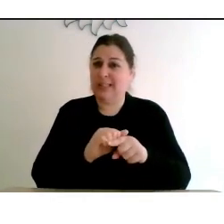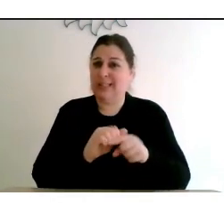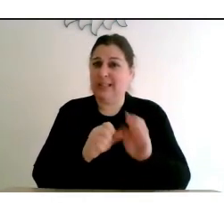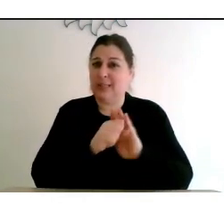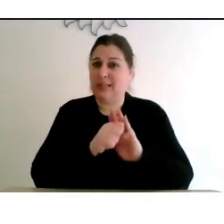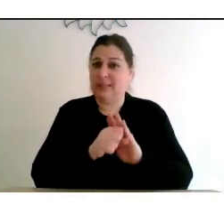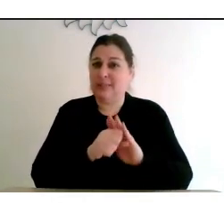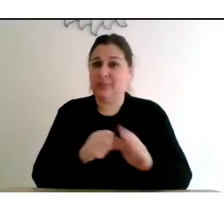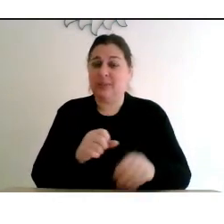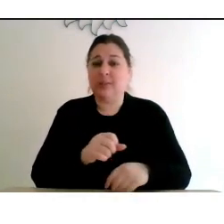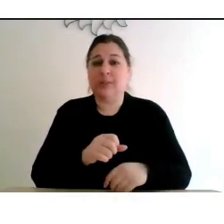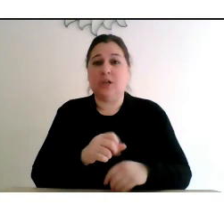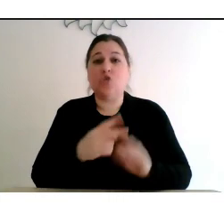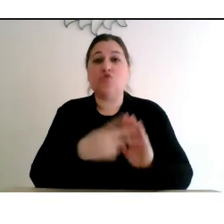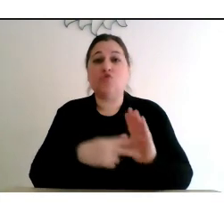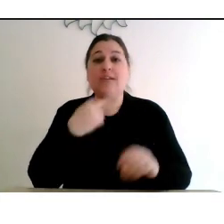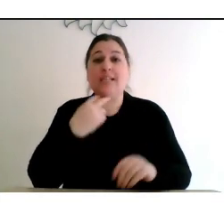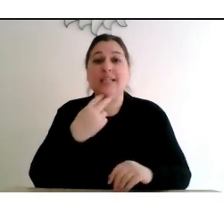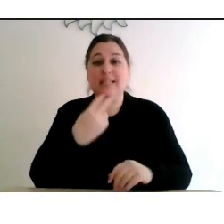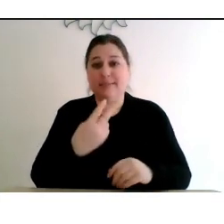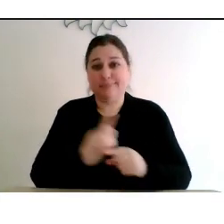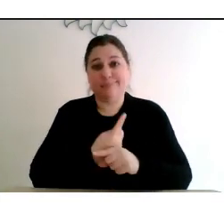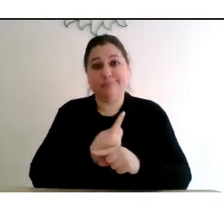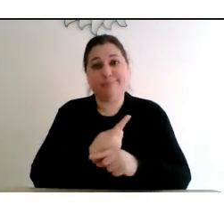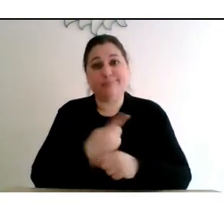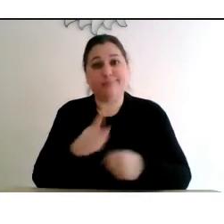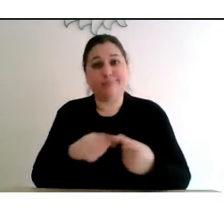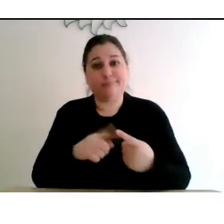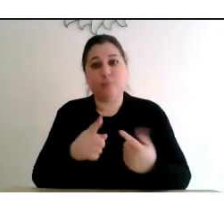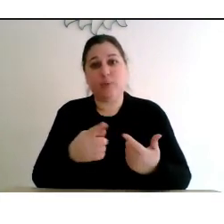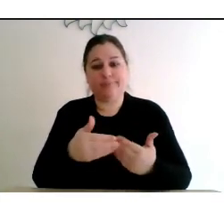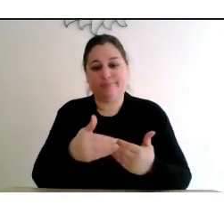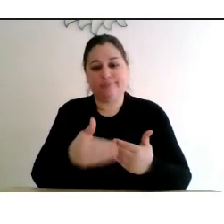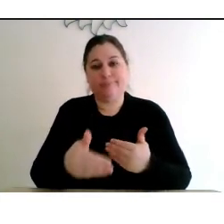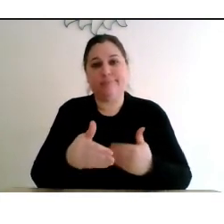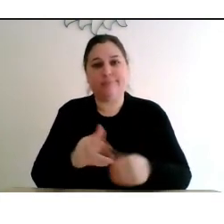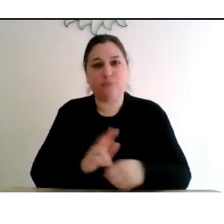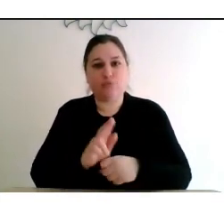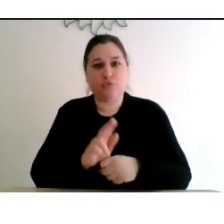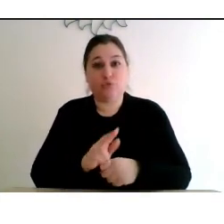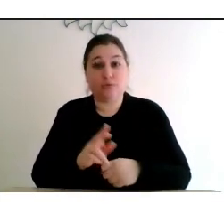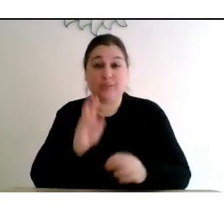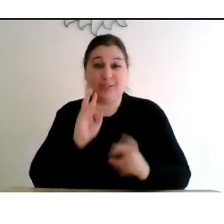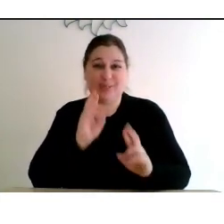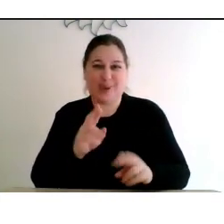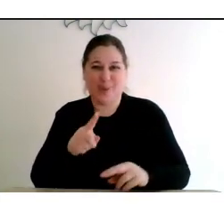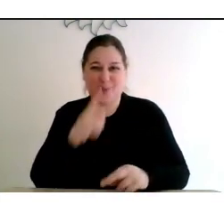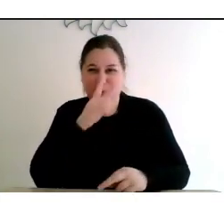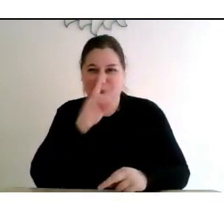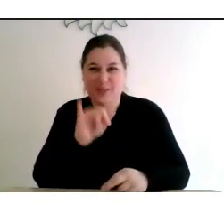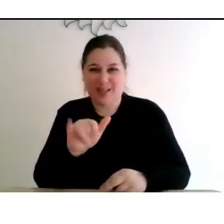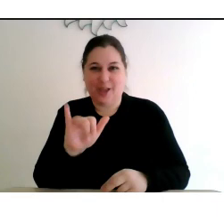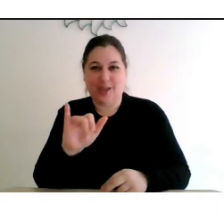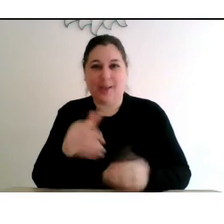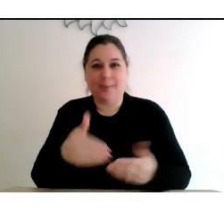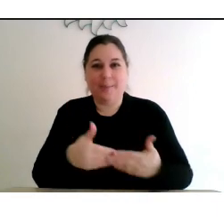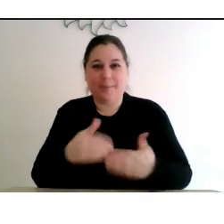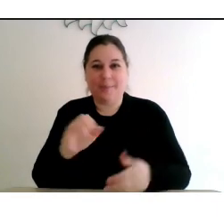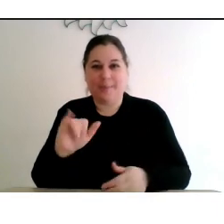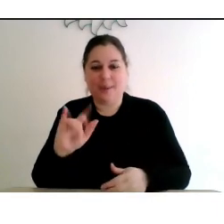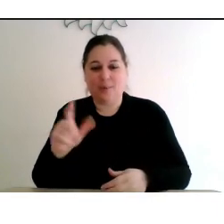to use them in the future. So I hope this is you while practicing.